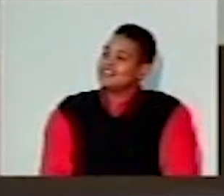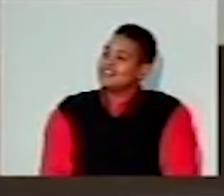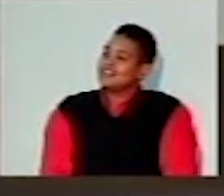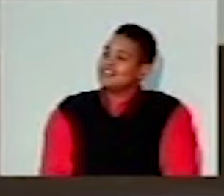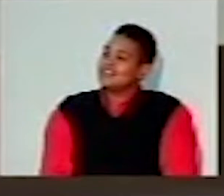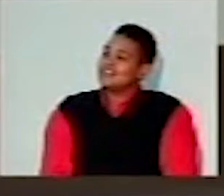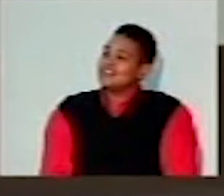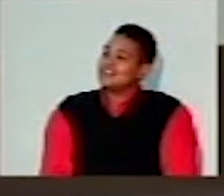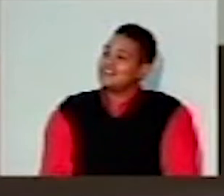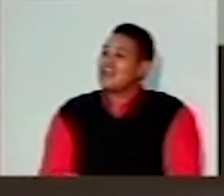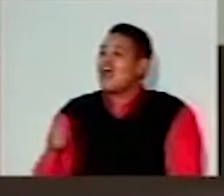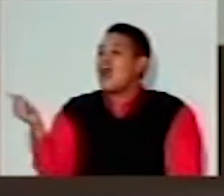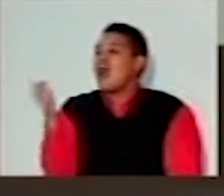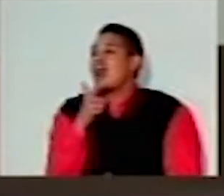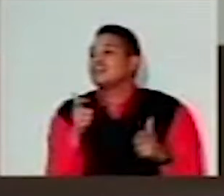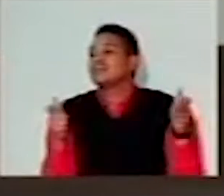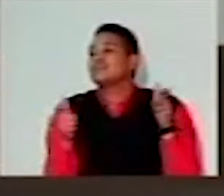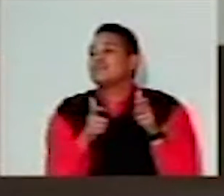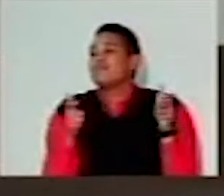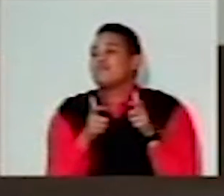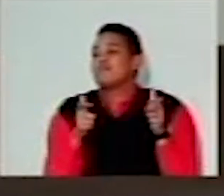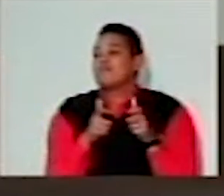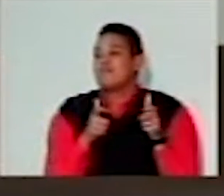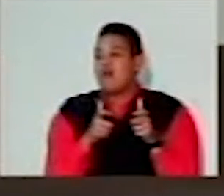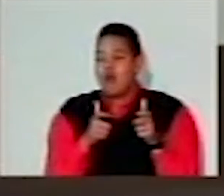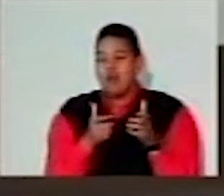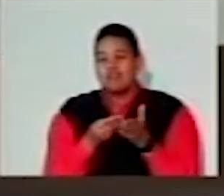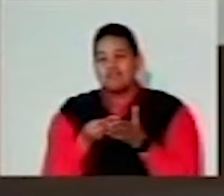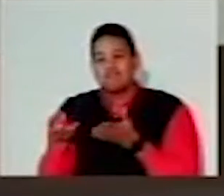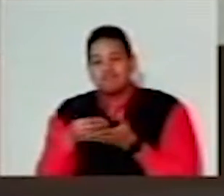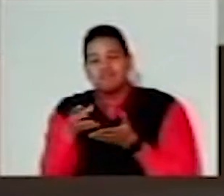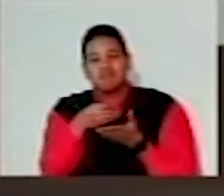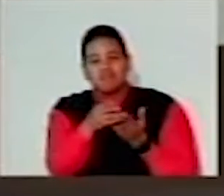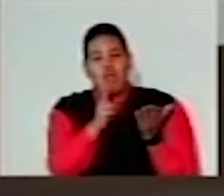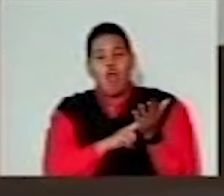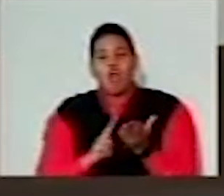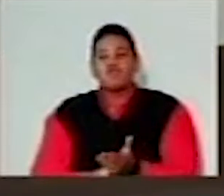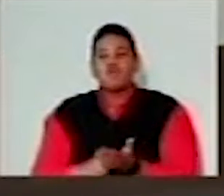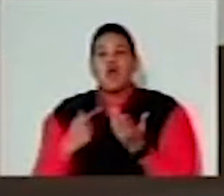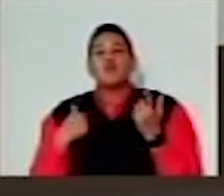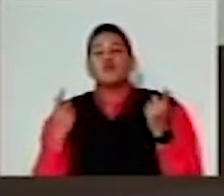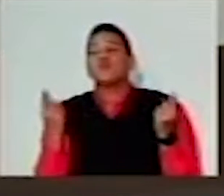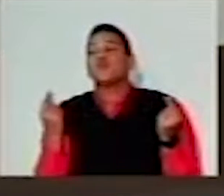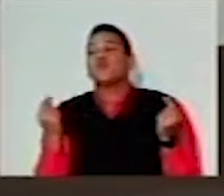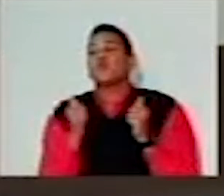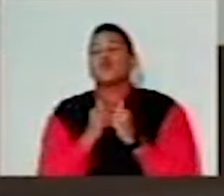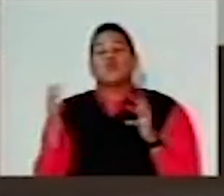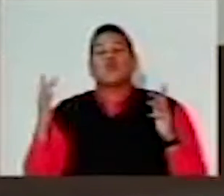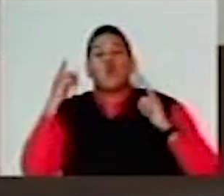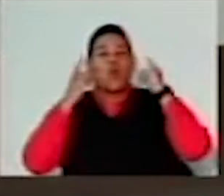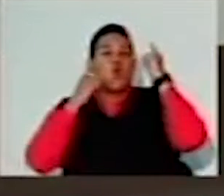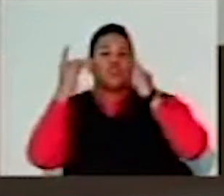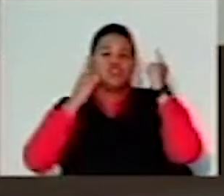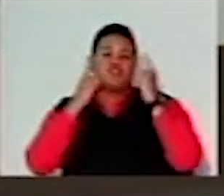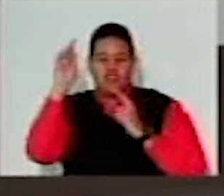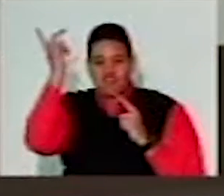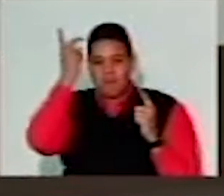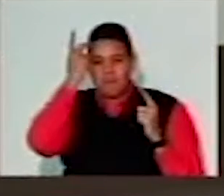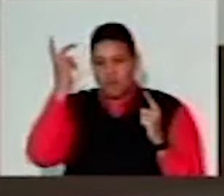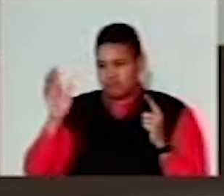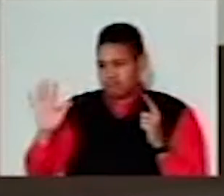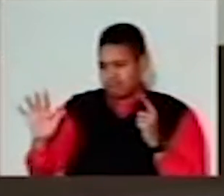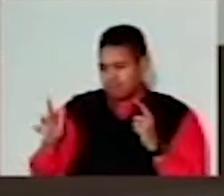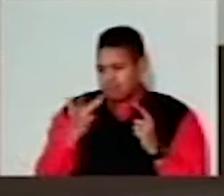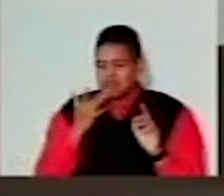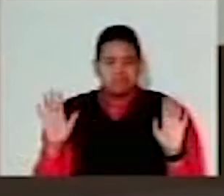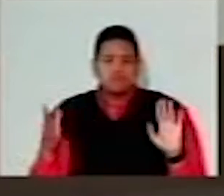and all the small handouts or contracts, we do it without consideration of political color.